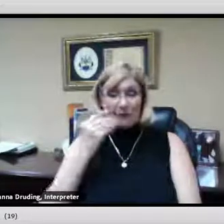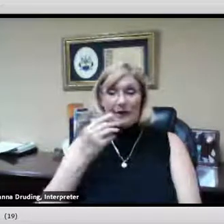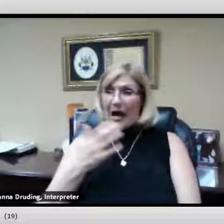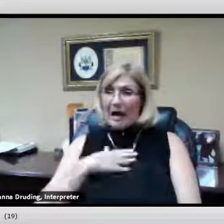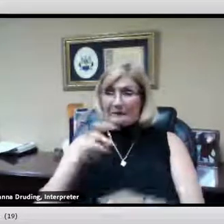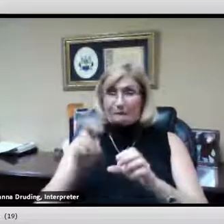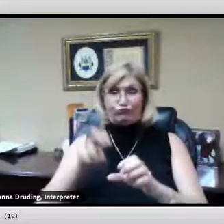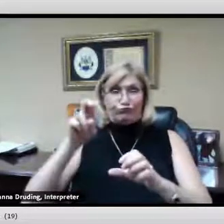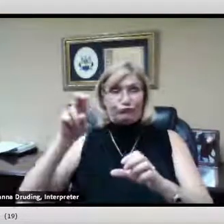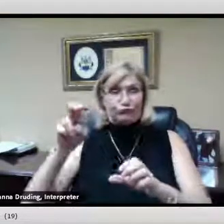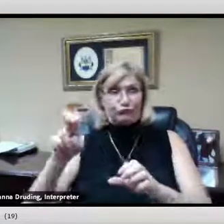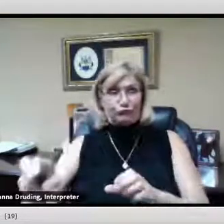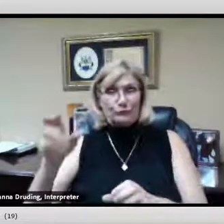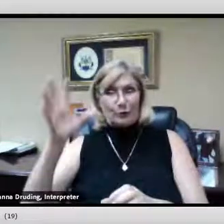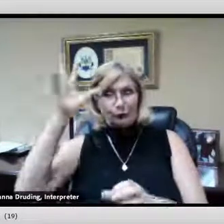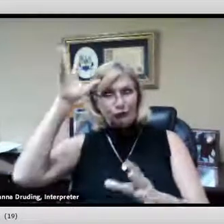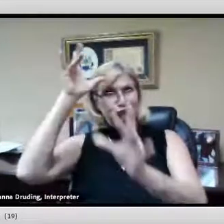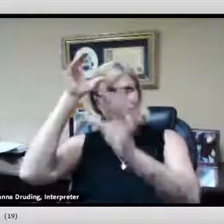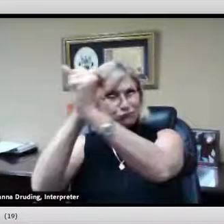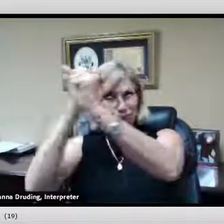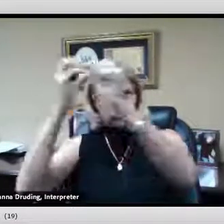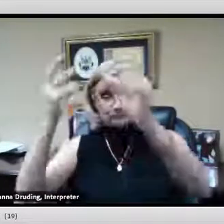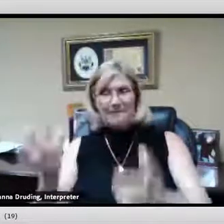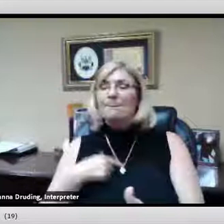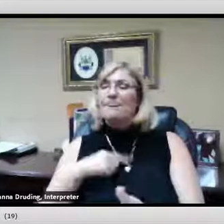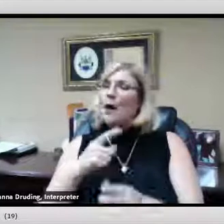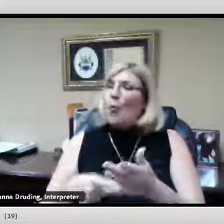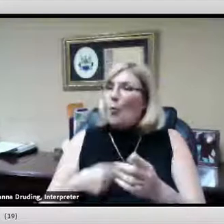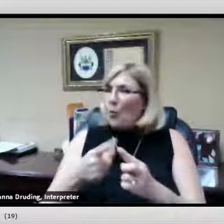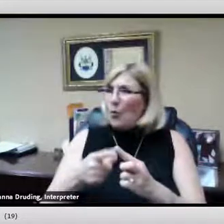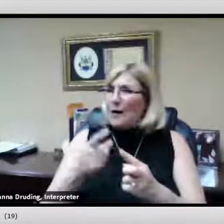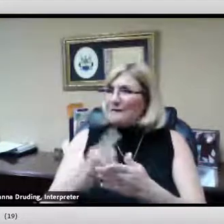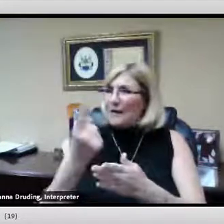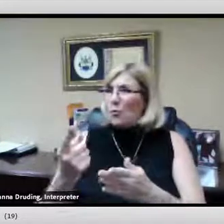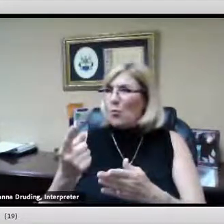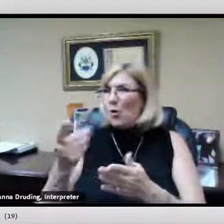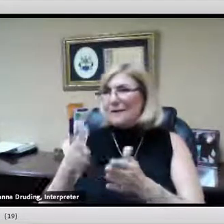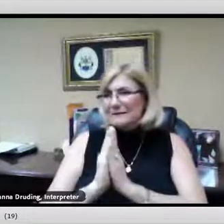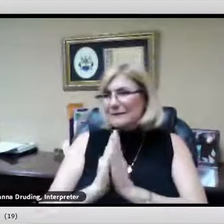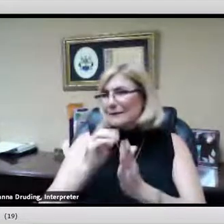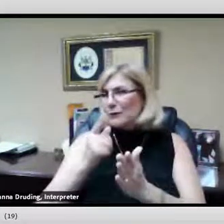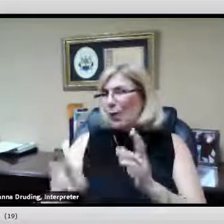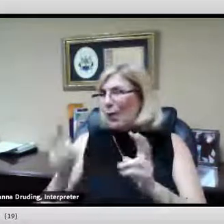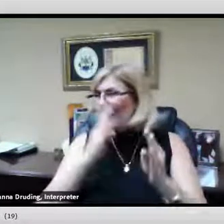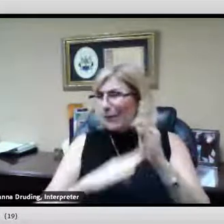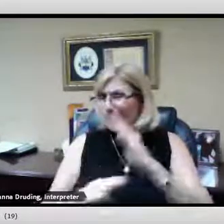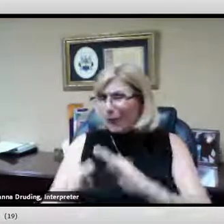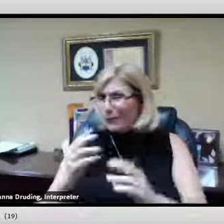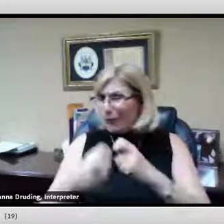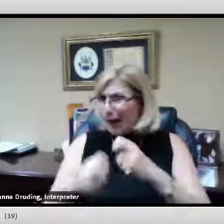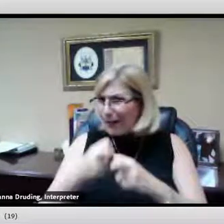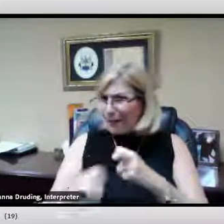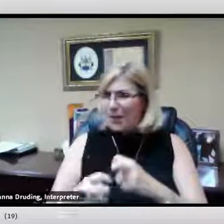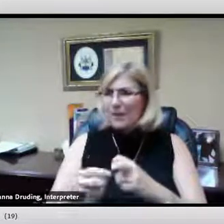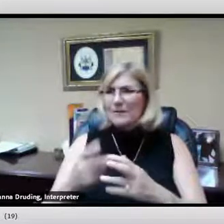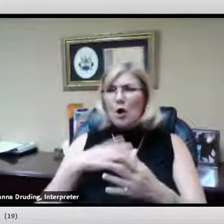to conclusions about what somebody's asking, or about what the problem is, or even about what the solution is